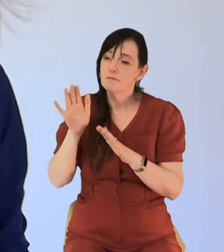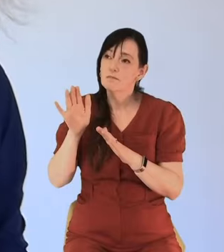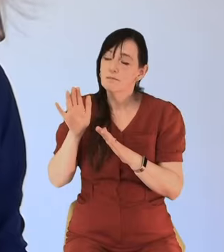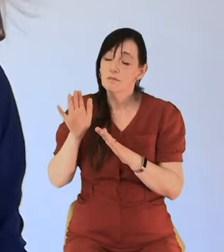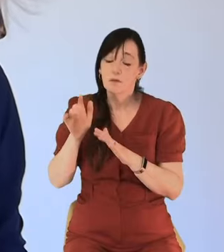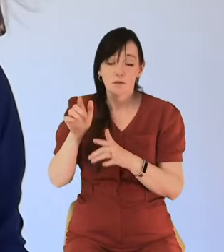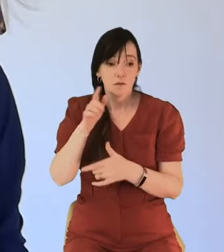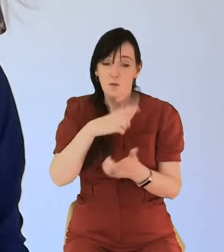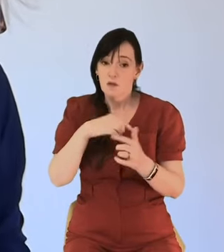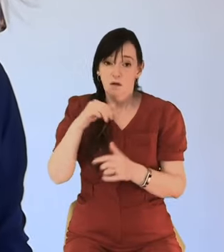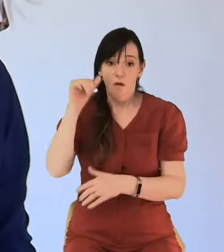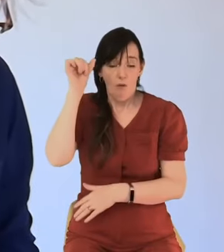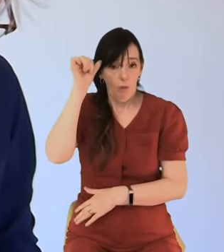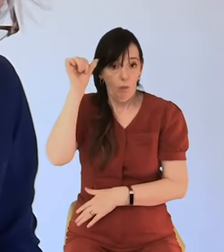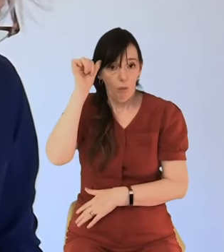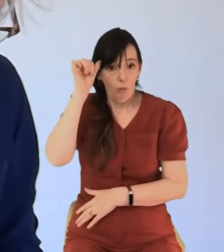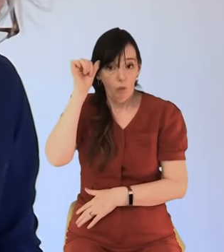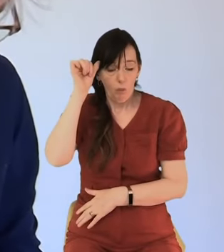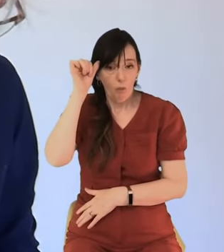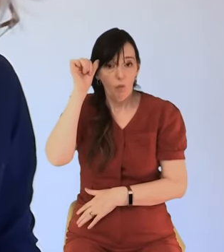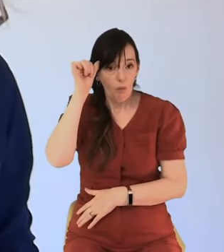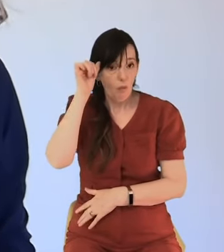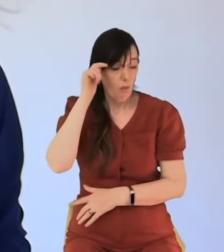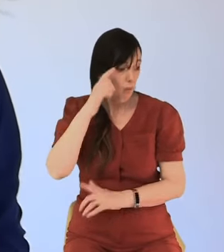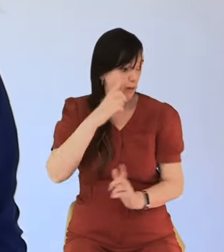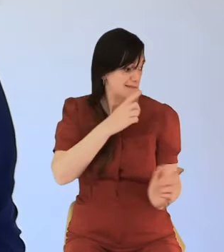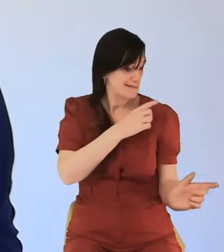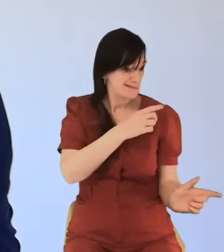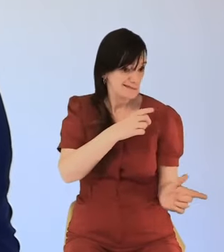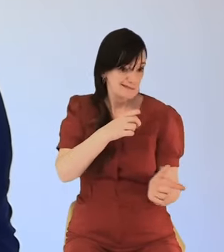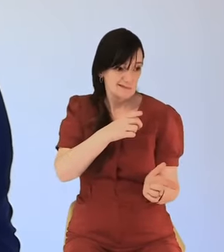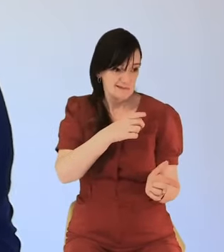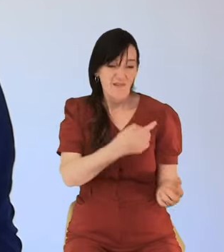And we are so aware of the world's hostility